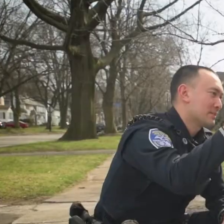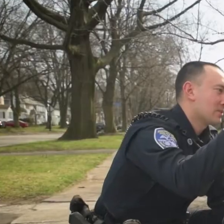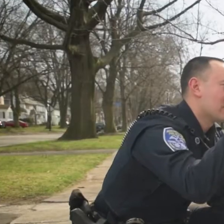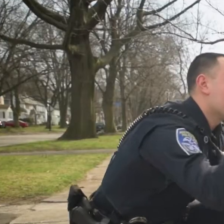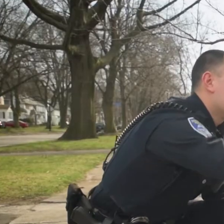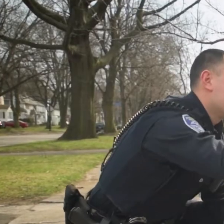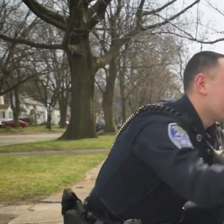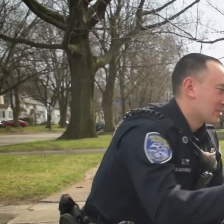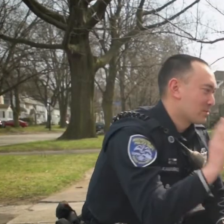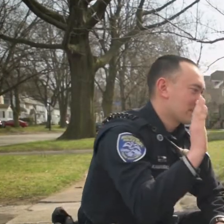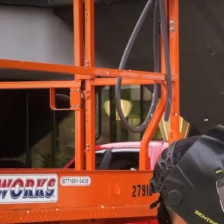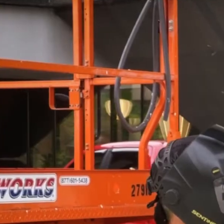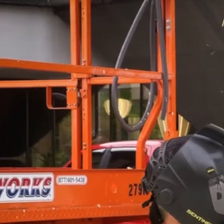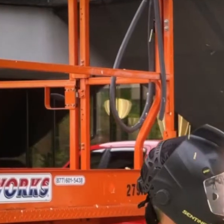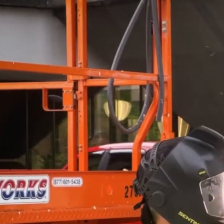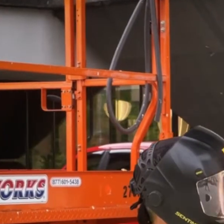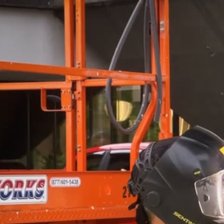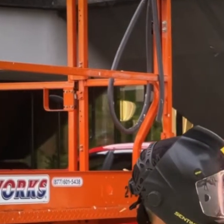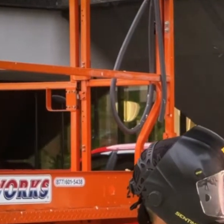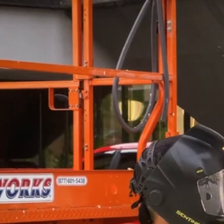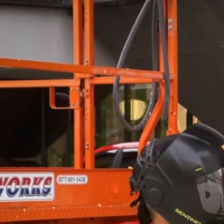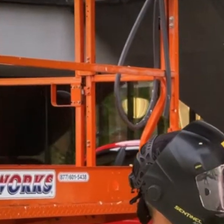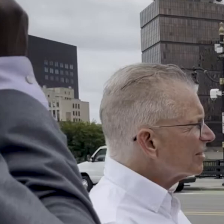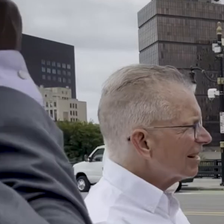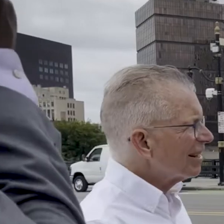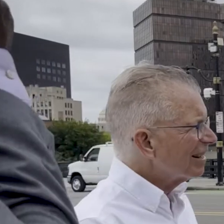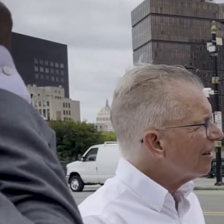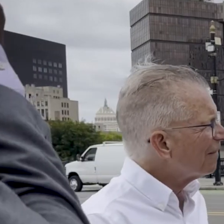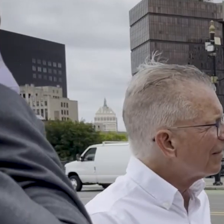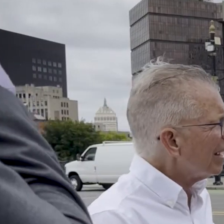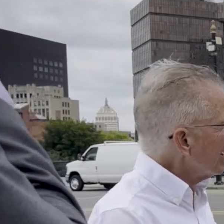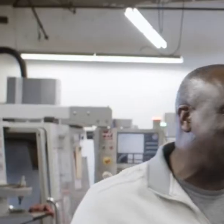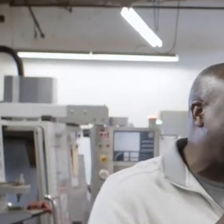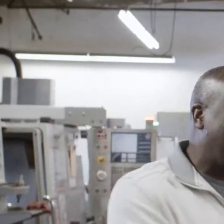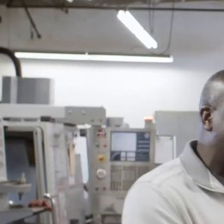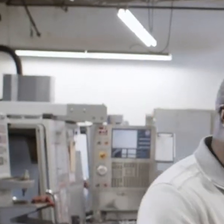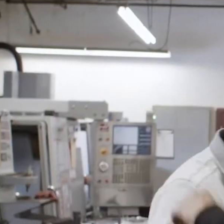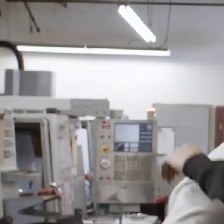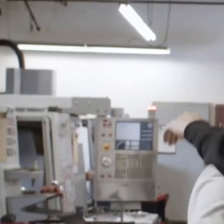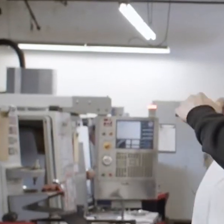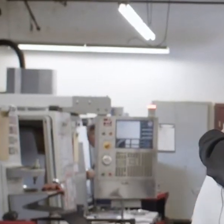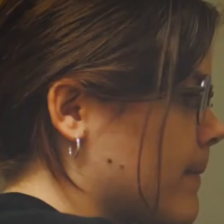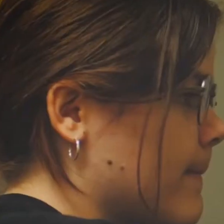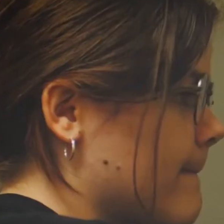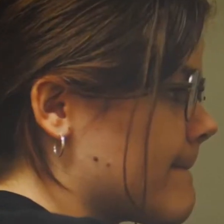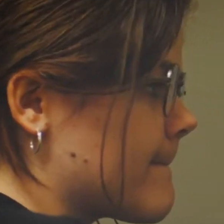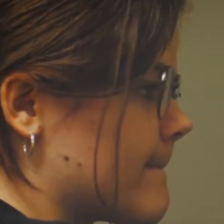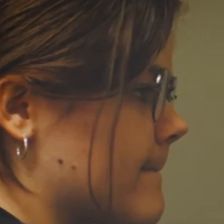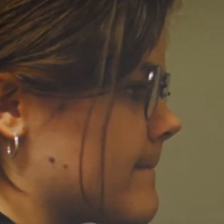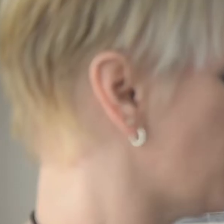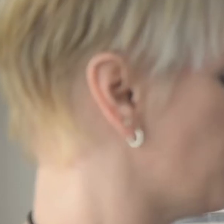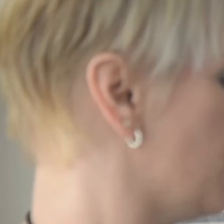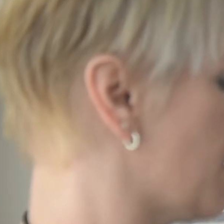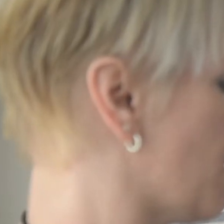takes a lot of work. It takes focus. It takes commitment. You know, you see so many great people in this community that are contributing and helping to